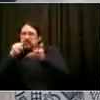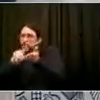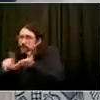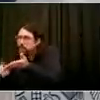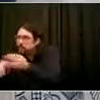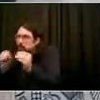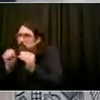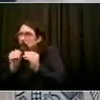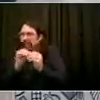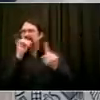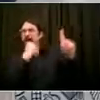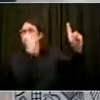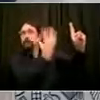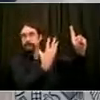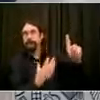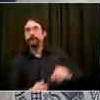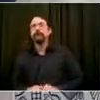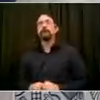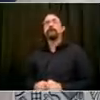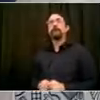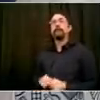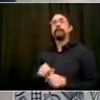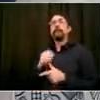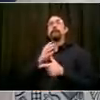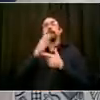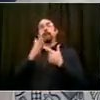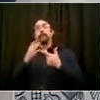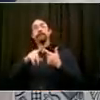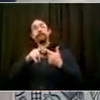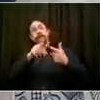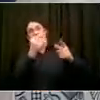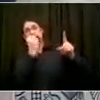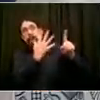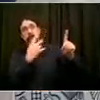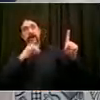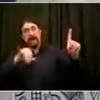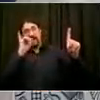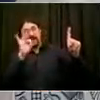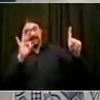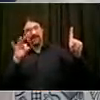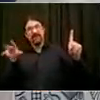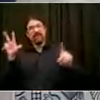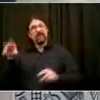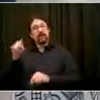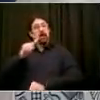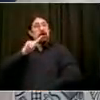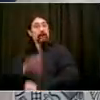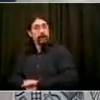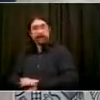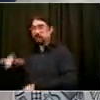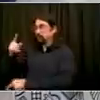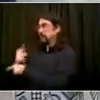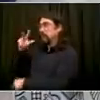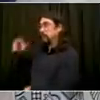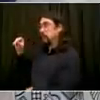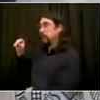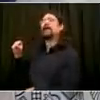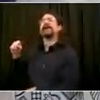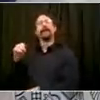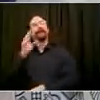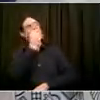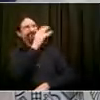schools back. But we also talked about the orange zone. He made very clear to me that by everything they were seeing, it was